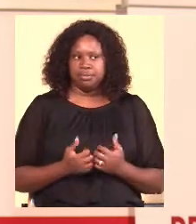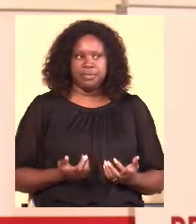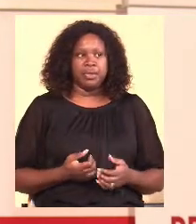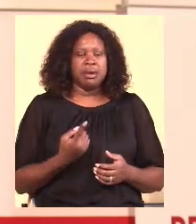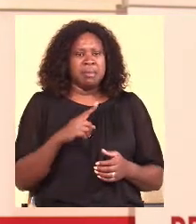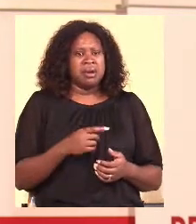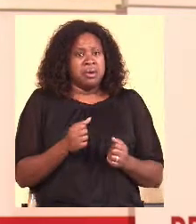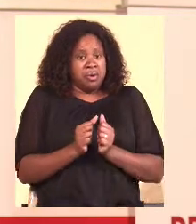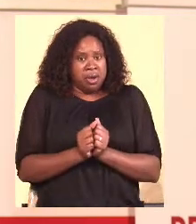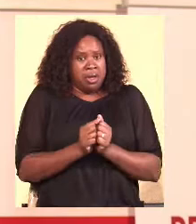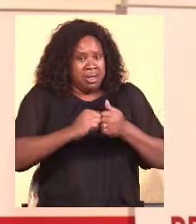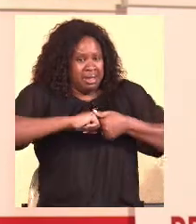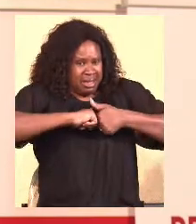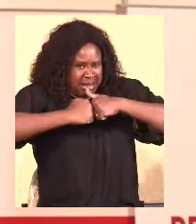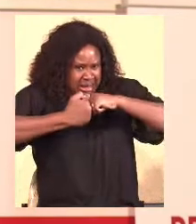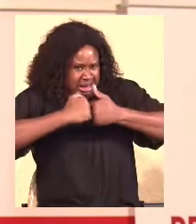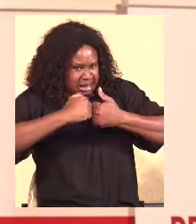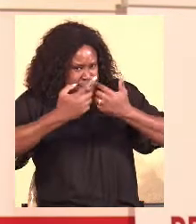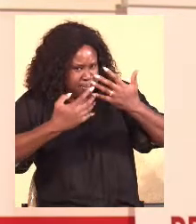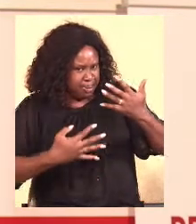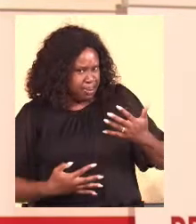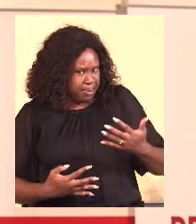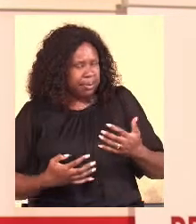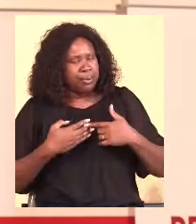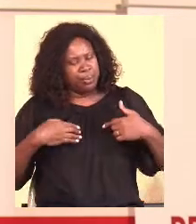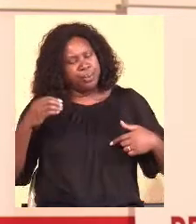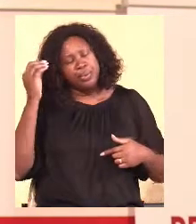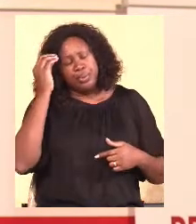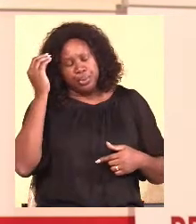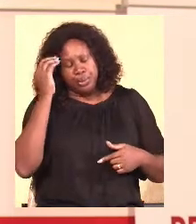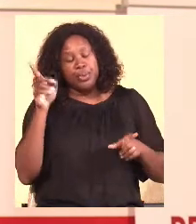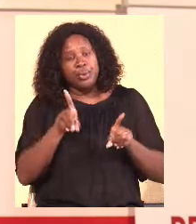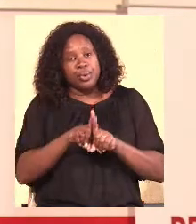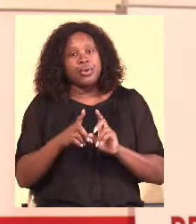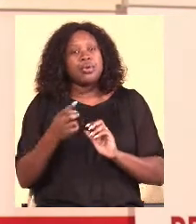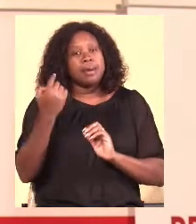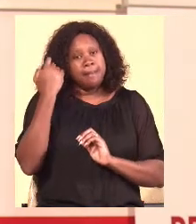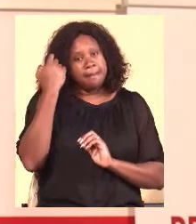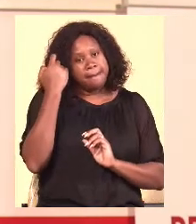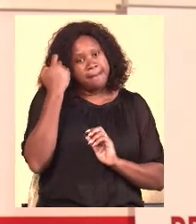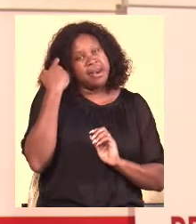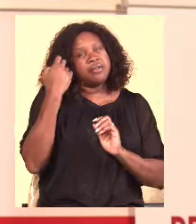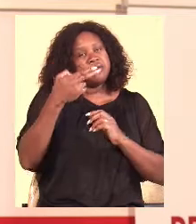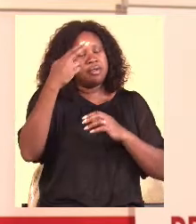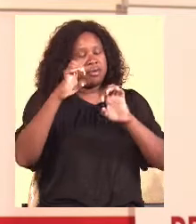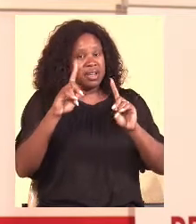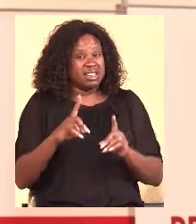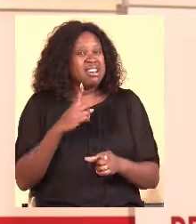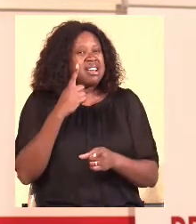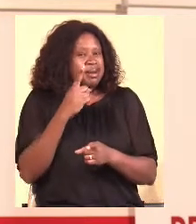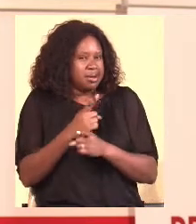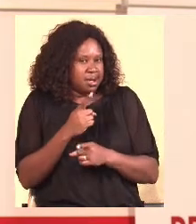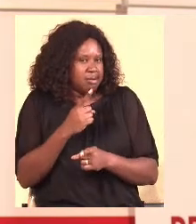these challenges, we also knew as a ministry that the government of the Republic of Namibia had